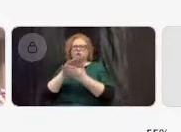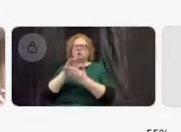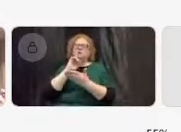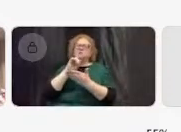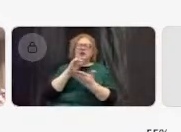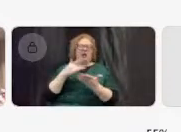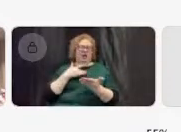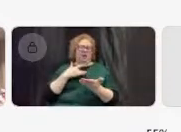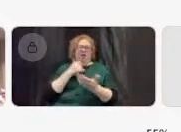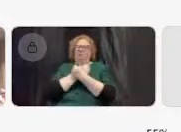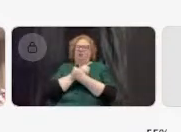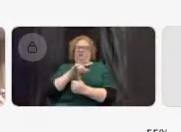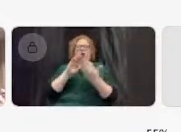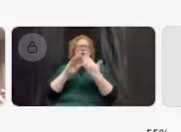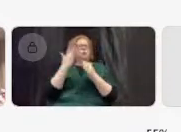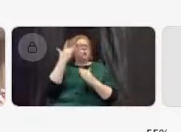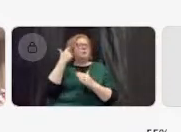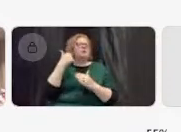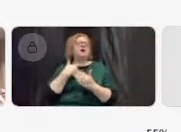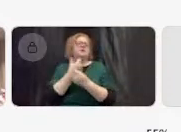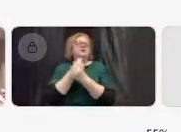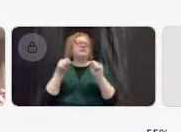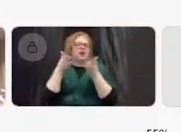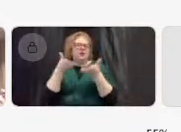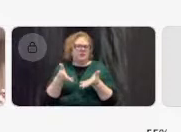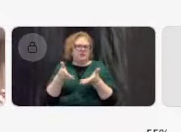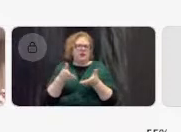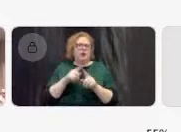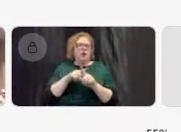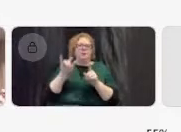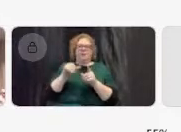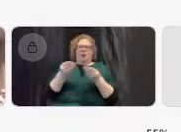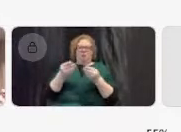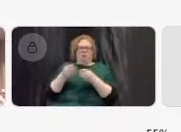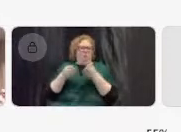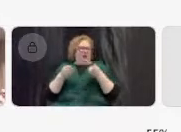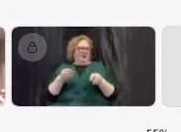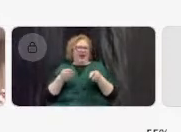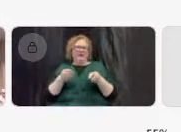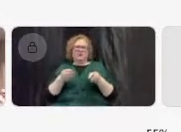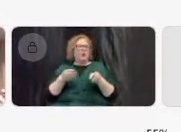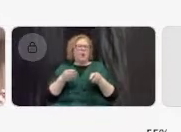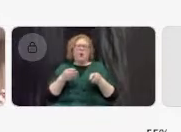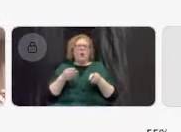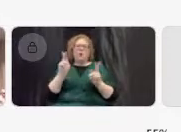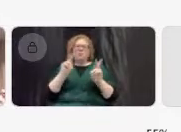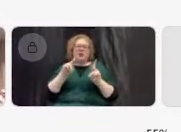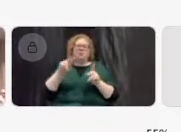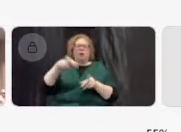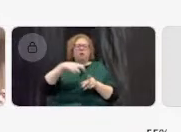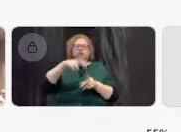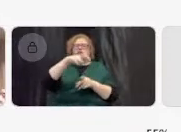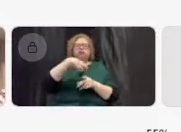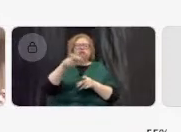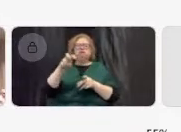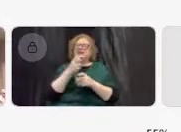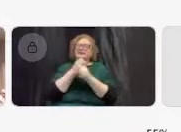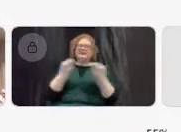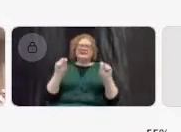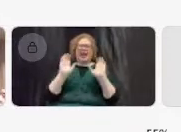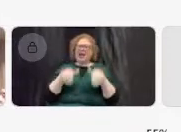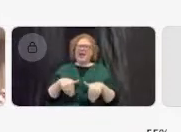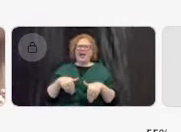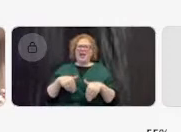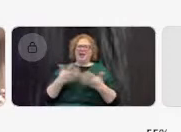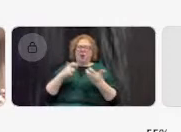feel safe there with her. That property next door, I totally feel safe. No one has said a problem that can't be solutioned.